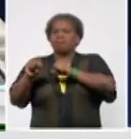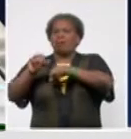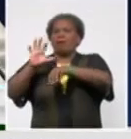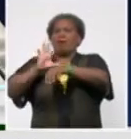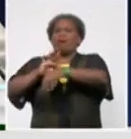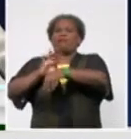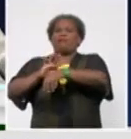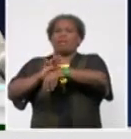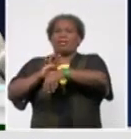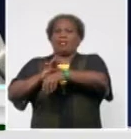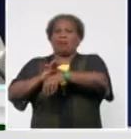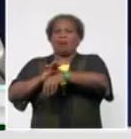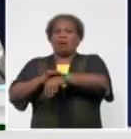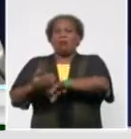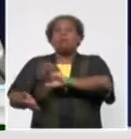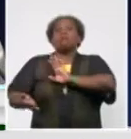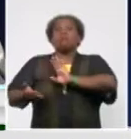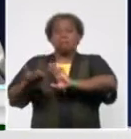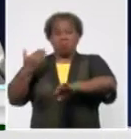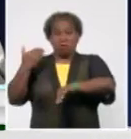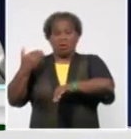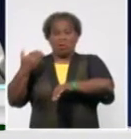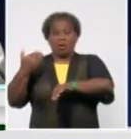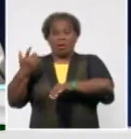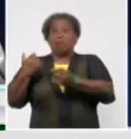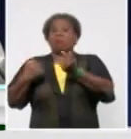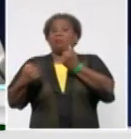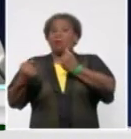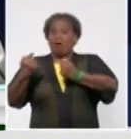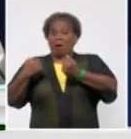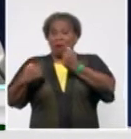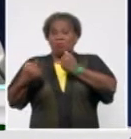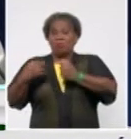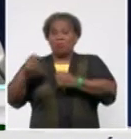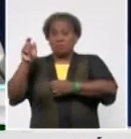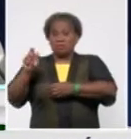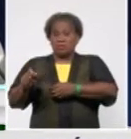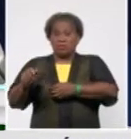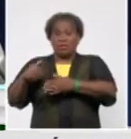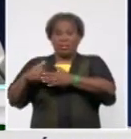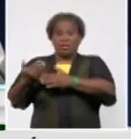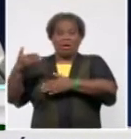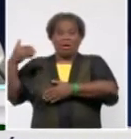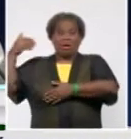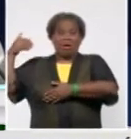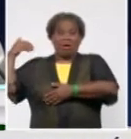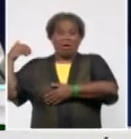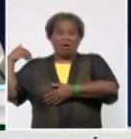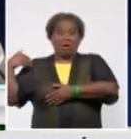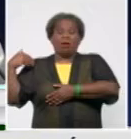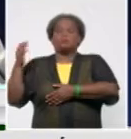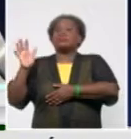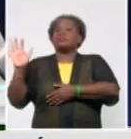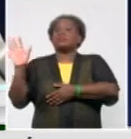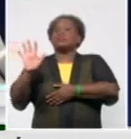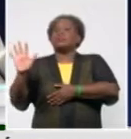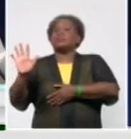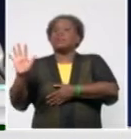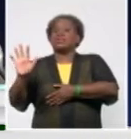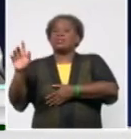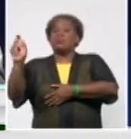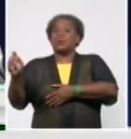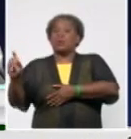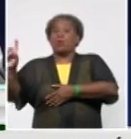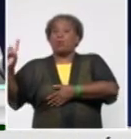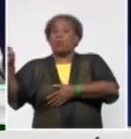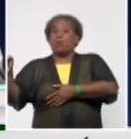the 64.8% that have not presented any symptoms at the moment of the test. 41